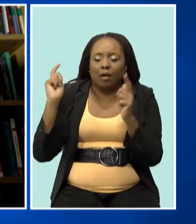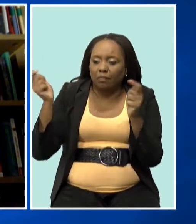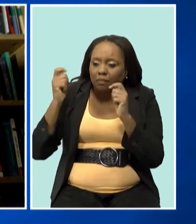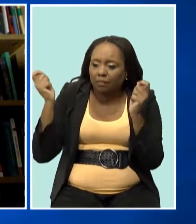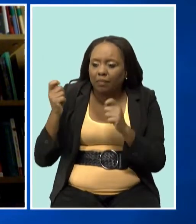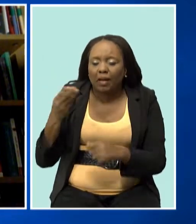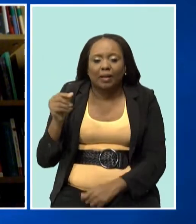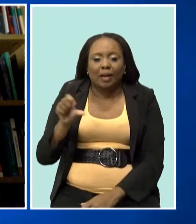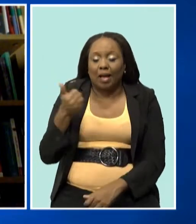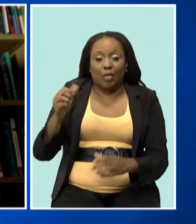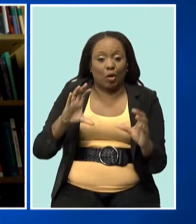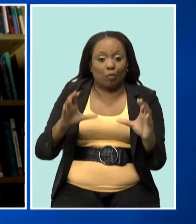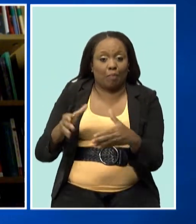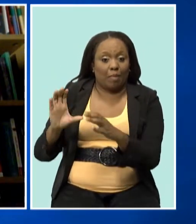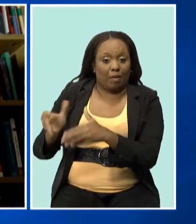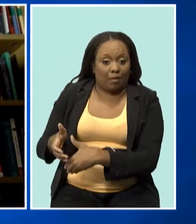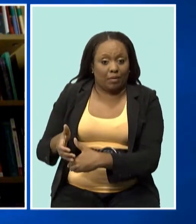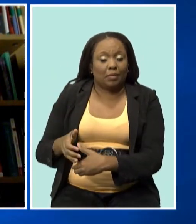you try to get things ready?